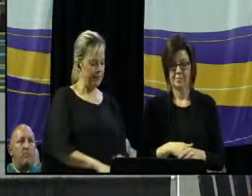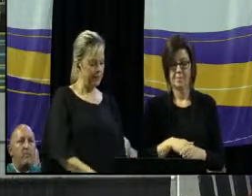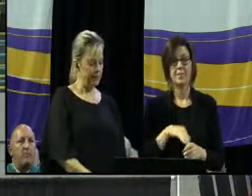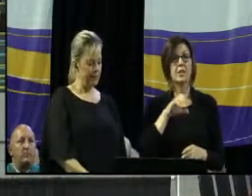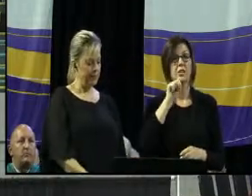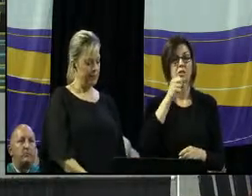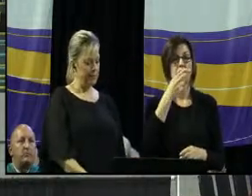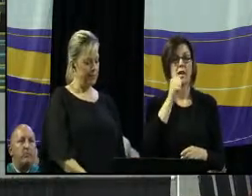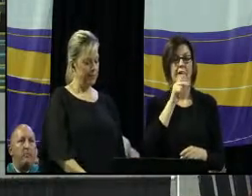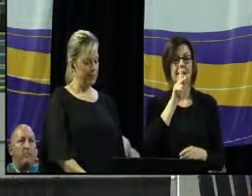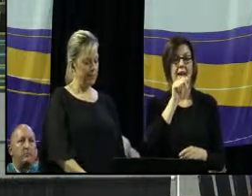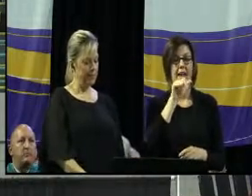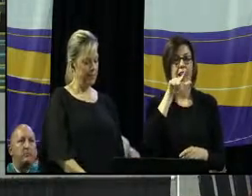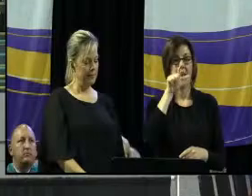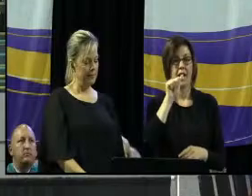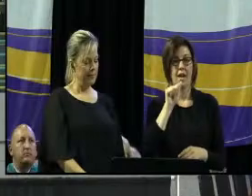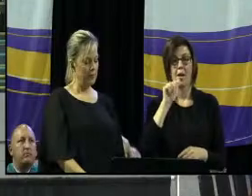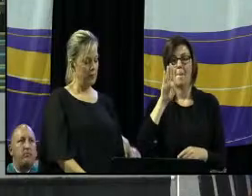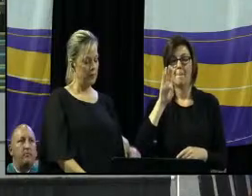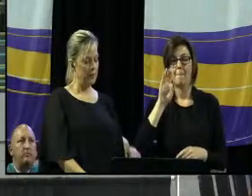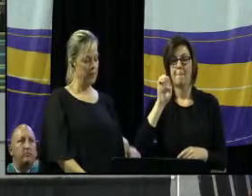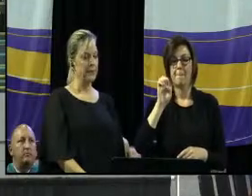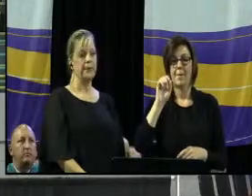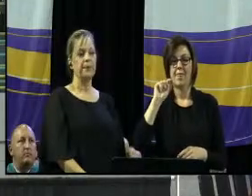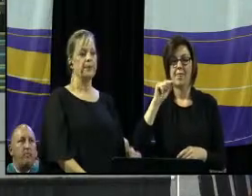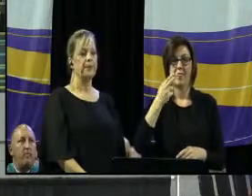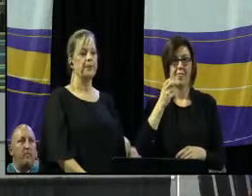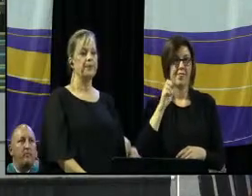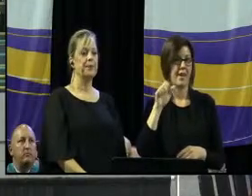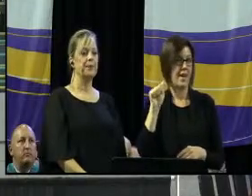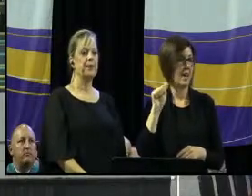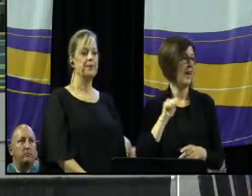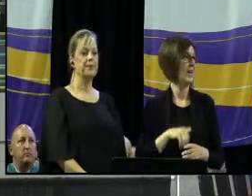Shakayla Nairae Bethay.